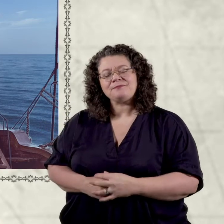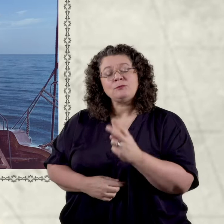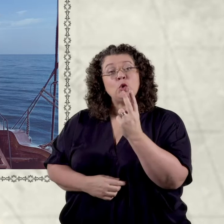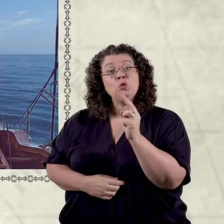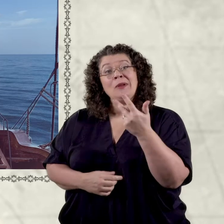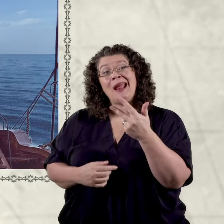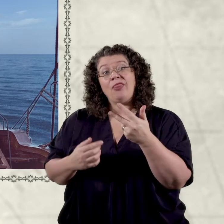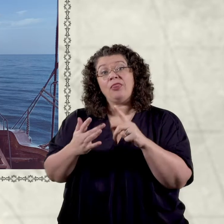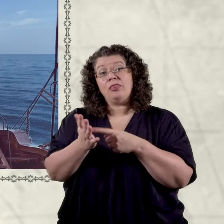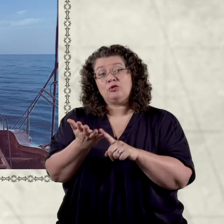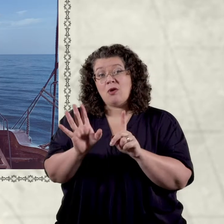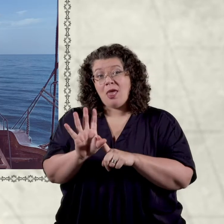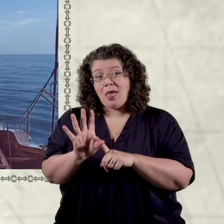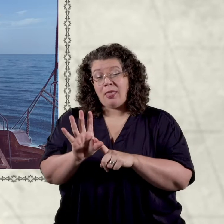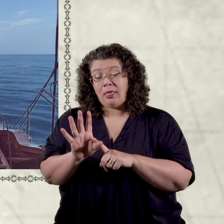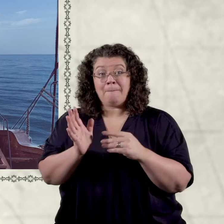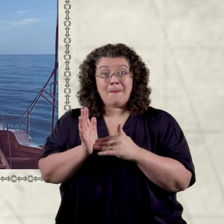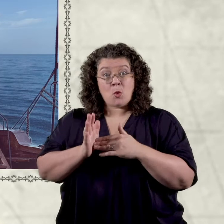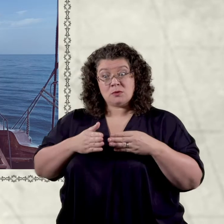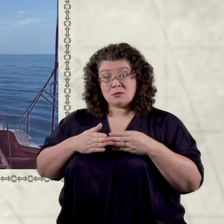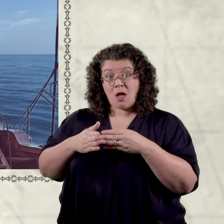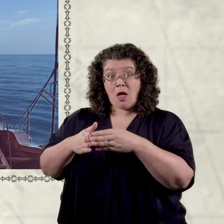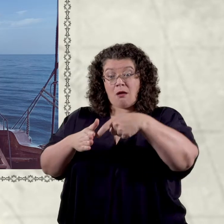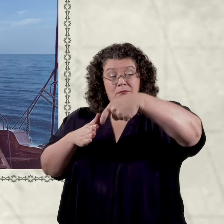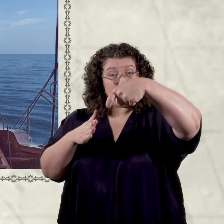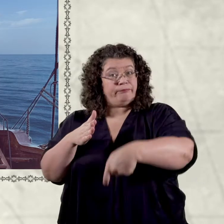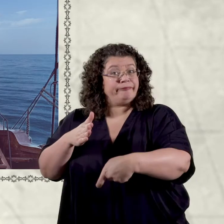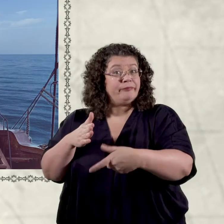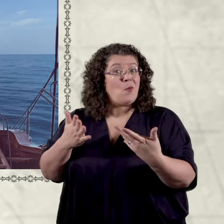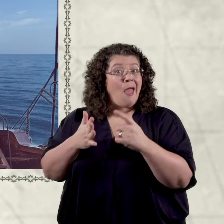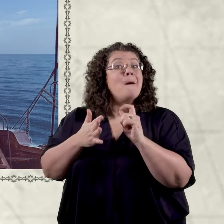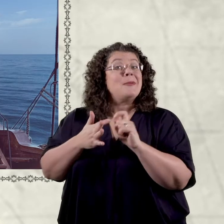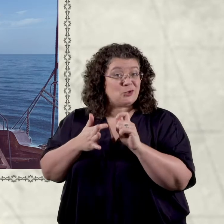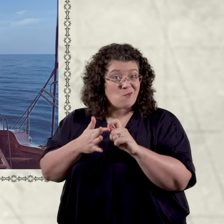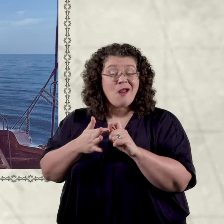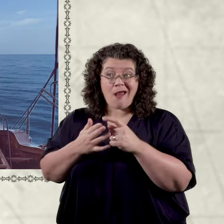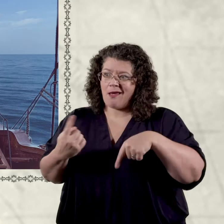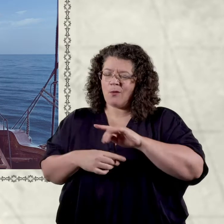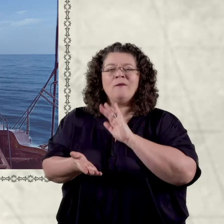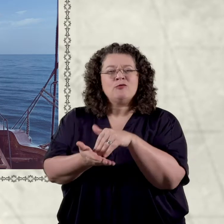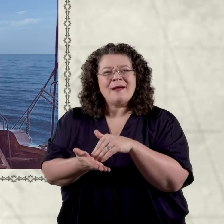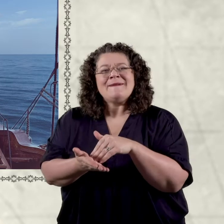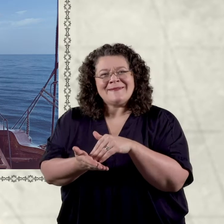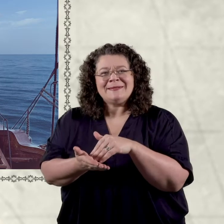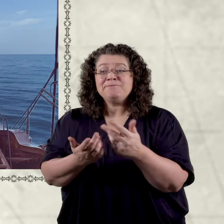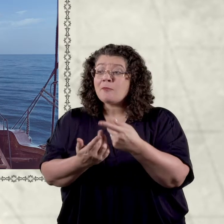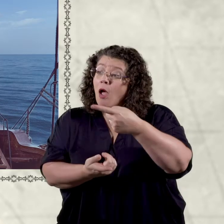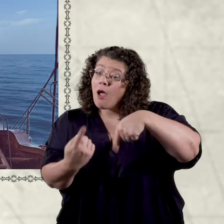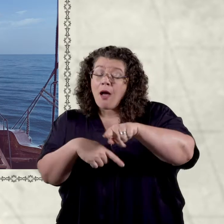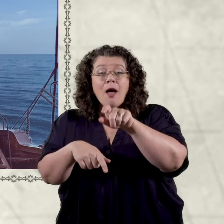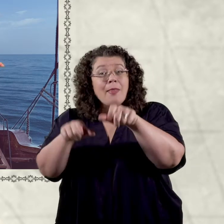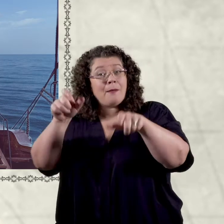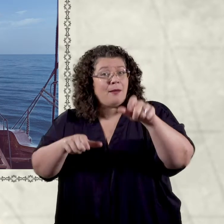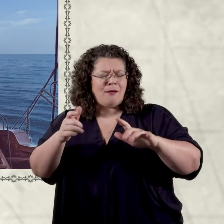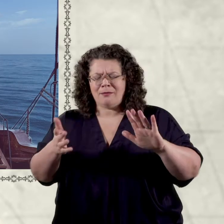July the 28th. The Mimosa drops anchor in Patagonia. We've arrived.